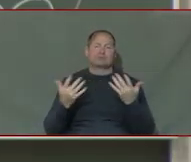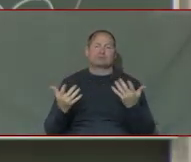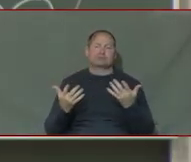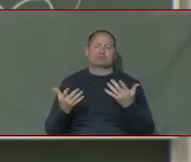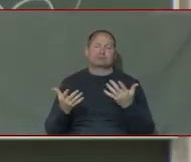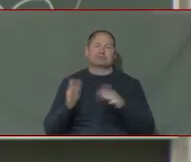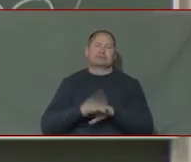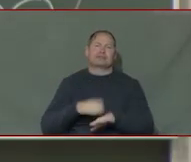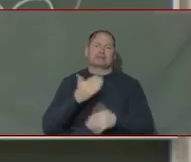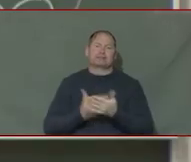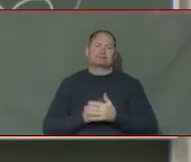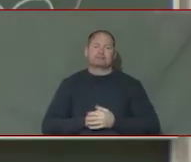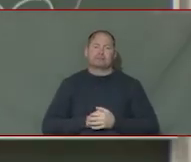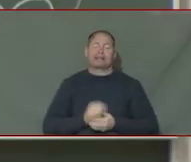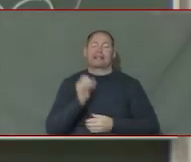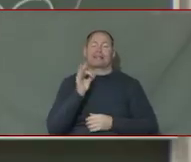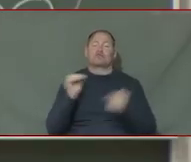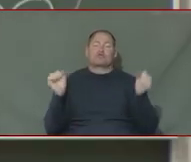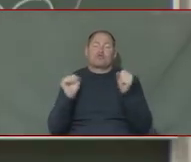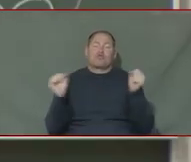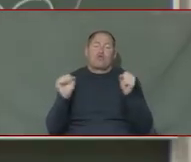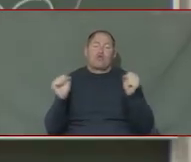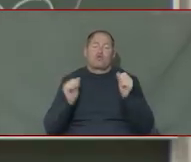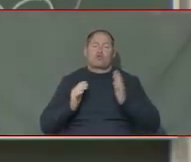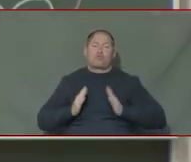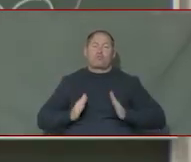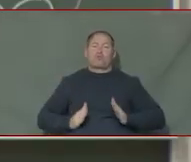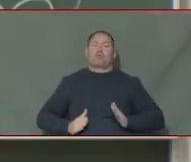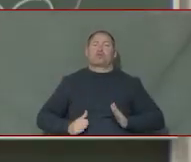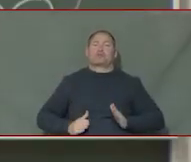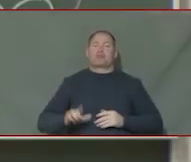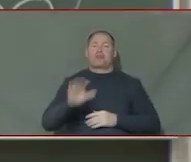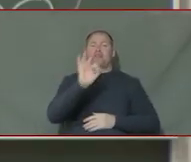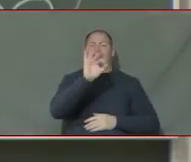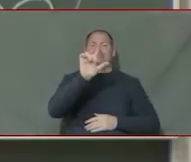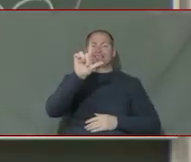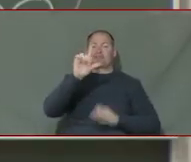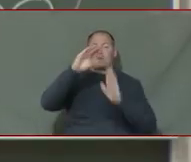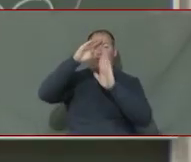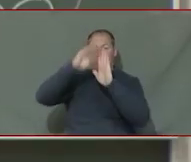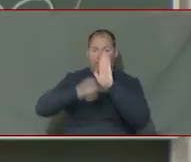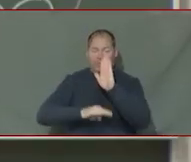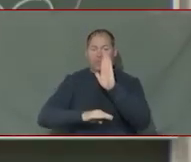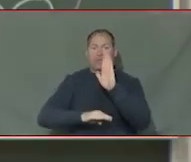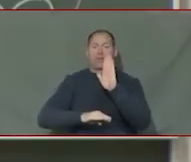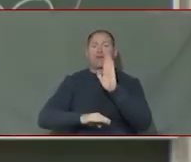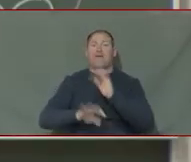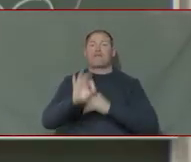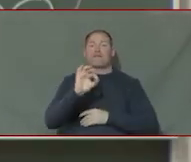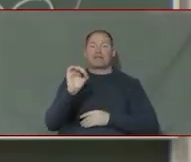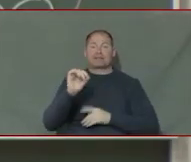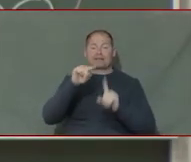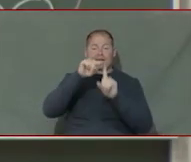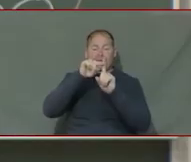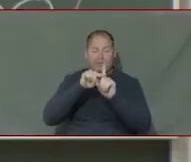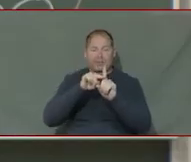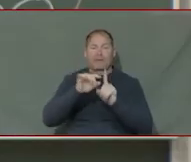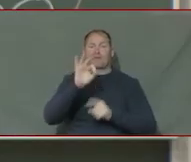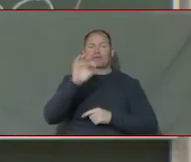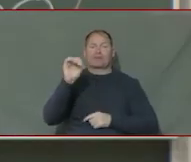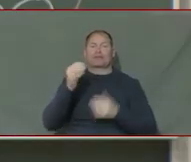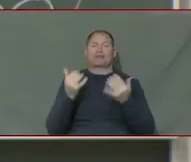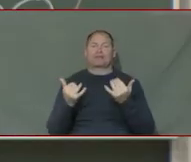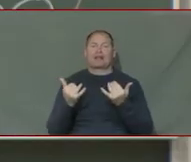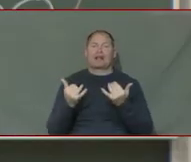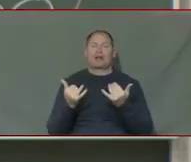If it's too cold again and your body temperature would fall, let's say from 37 to 30, then your enzymes become